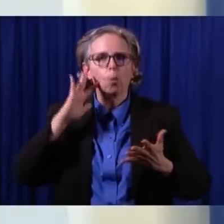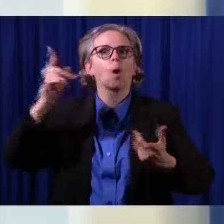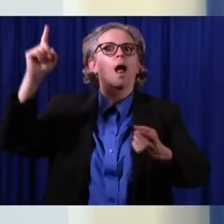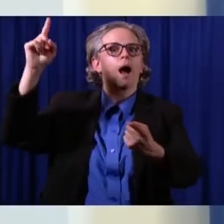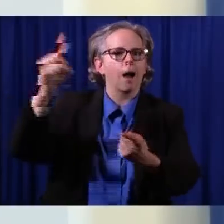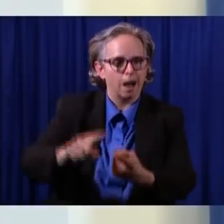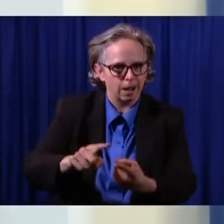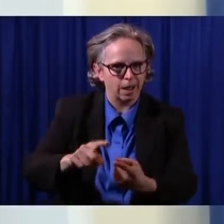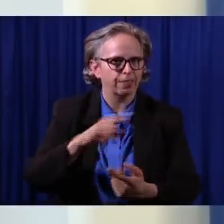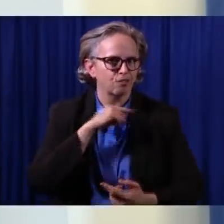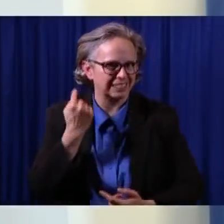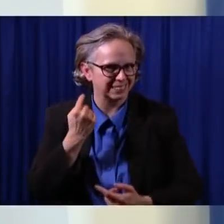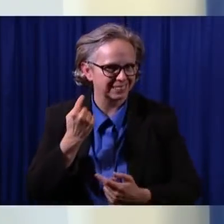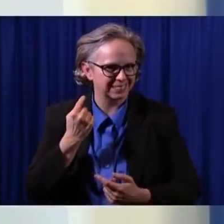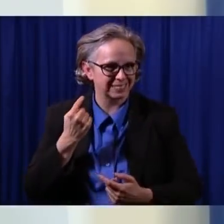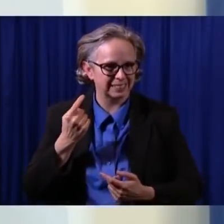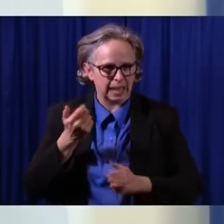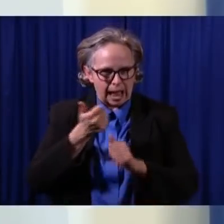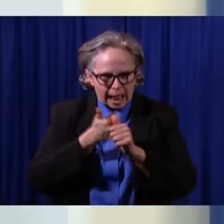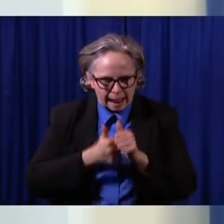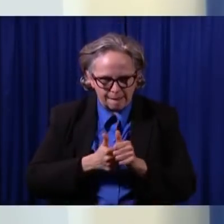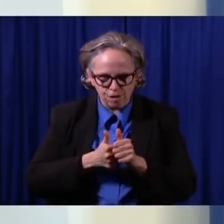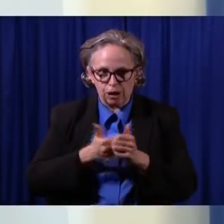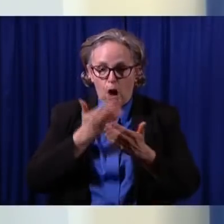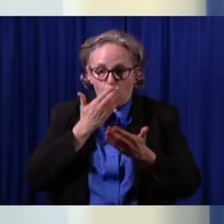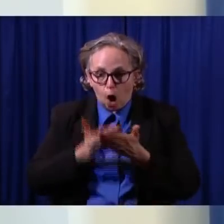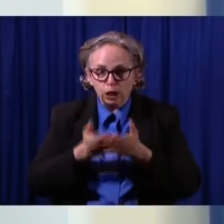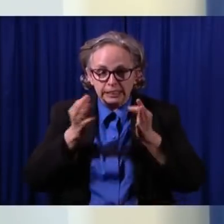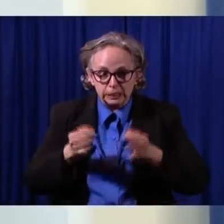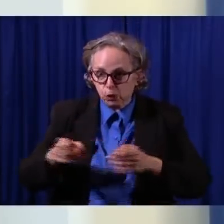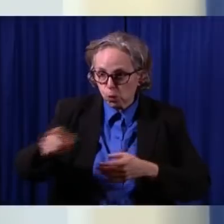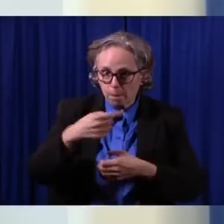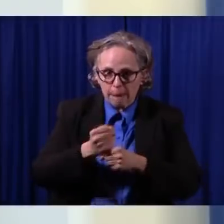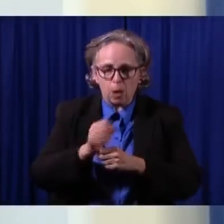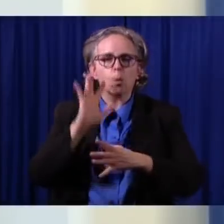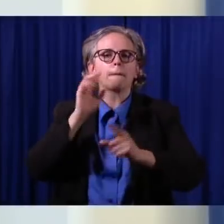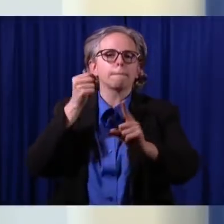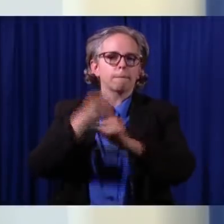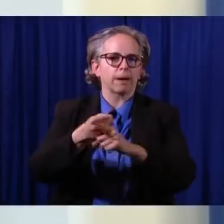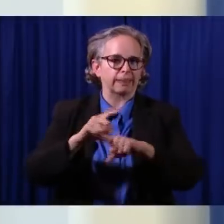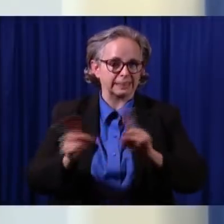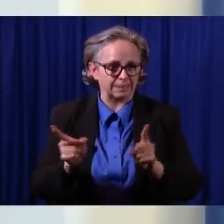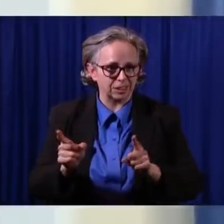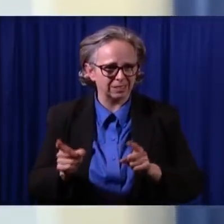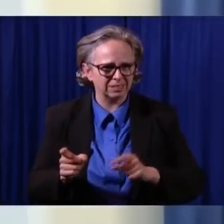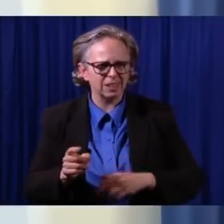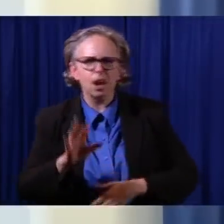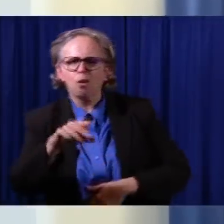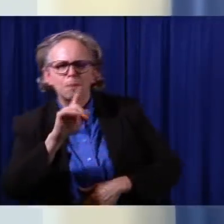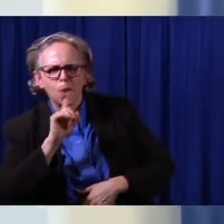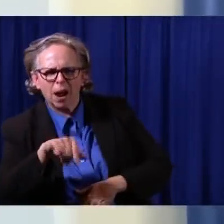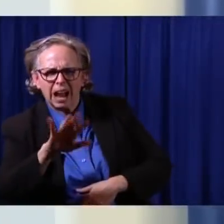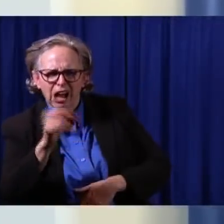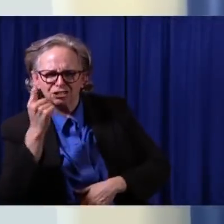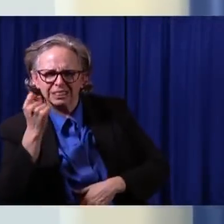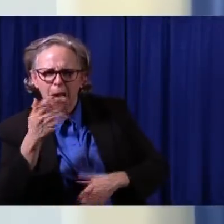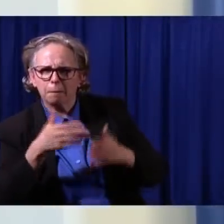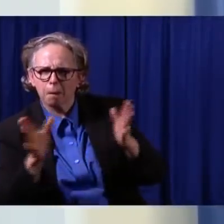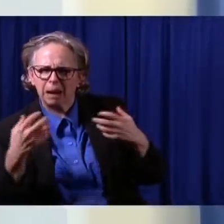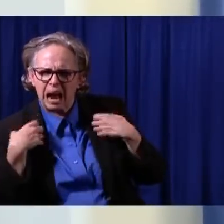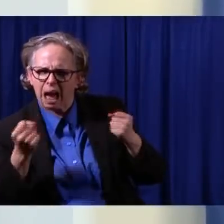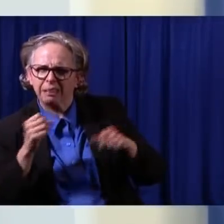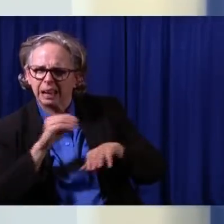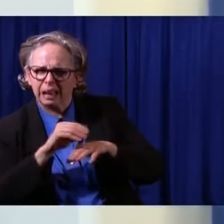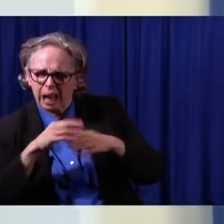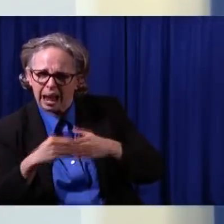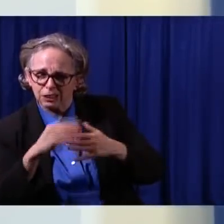as best as you can will make a tremendous difference. And I understand the public health guidance, but can you tell us, are people